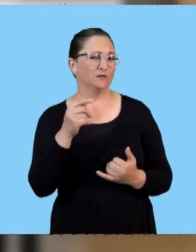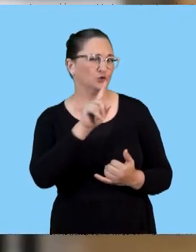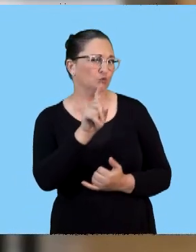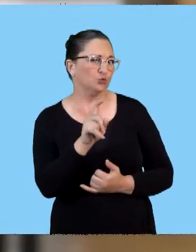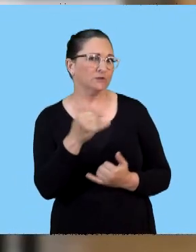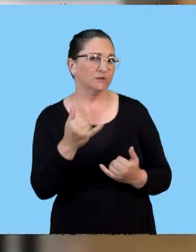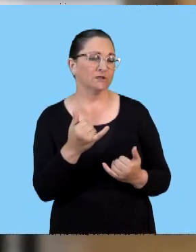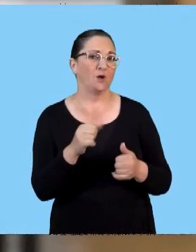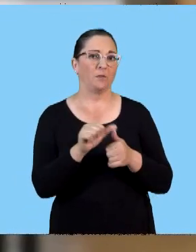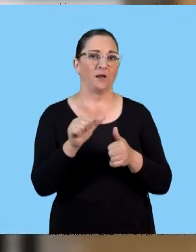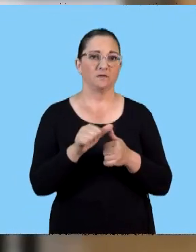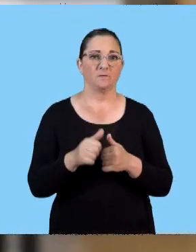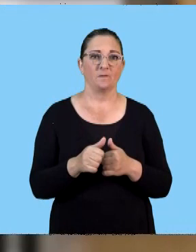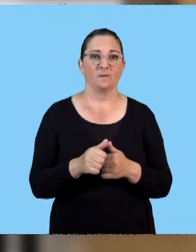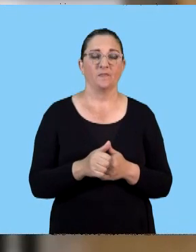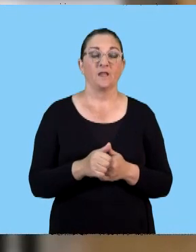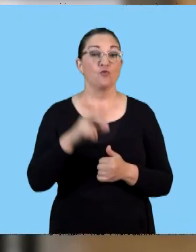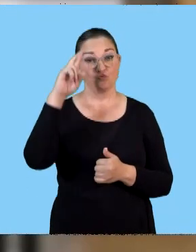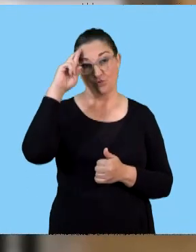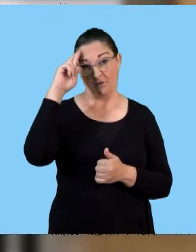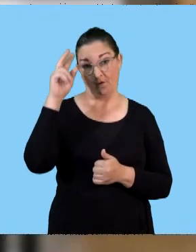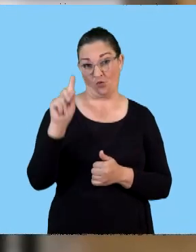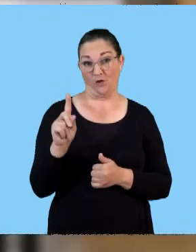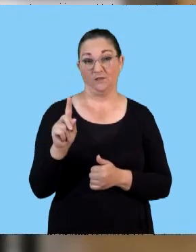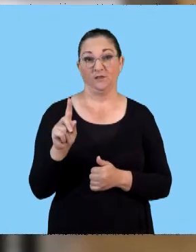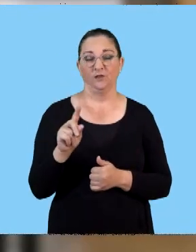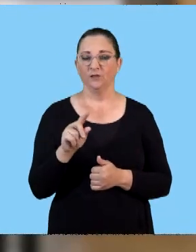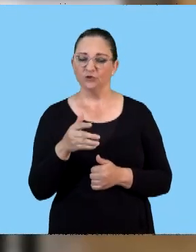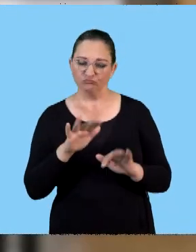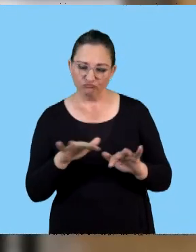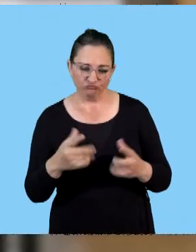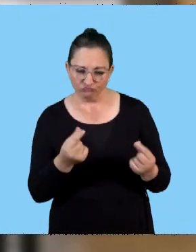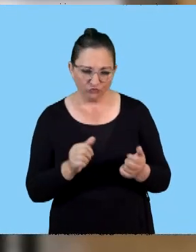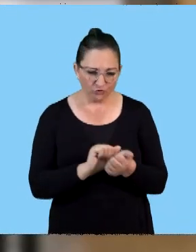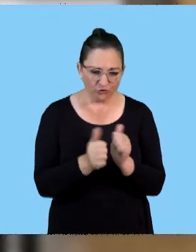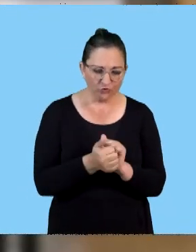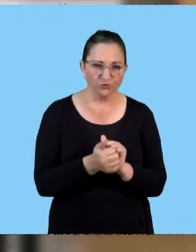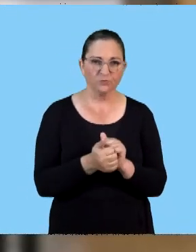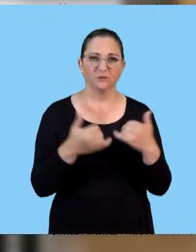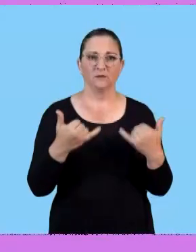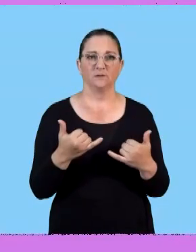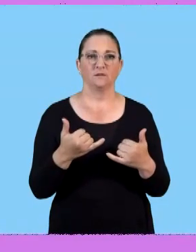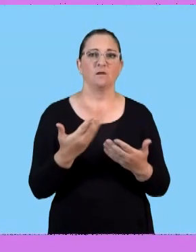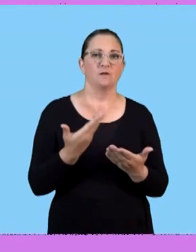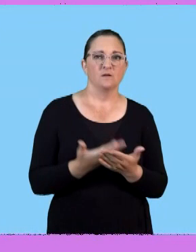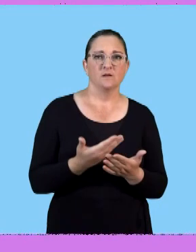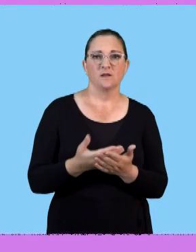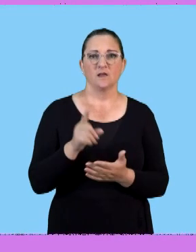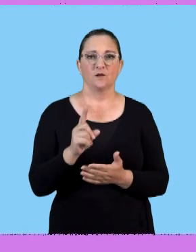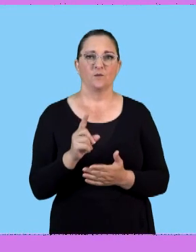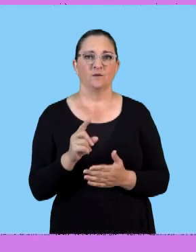what question is posed, right? So remember, when kids do sport, what is important, right? They build friendships, right?